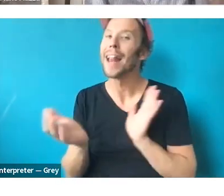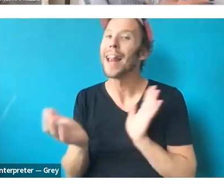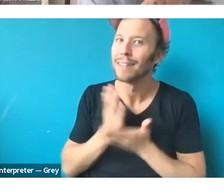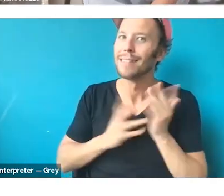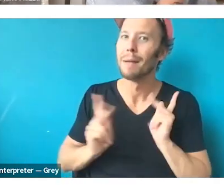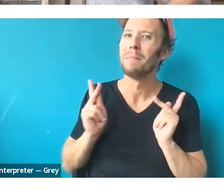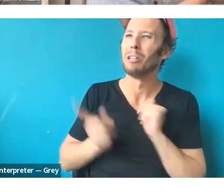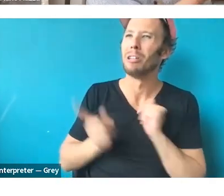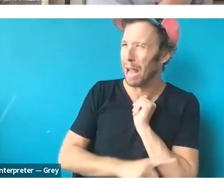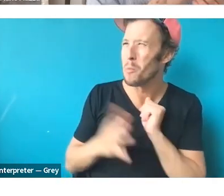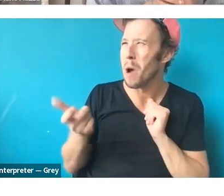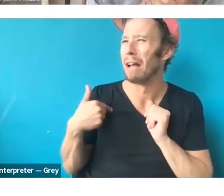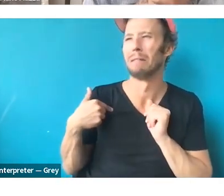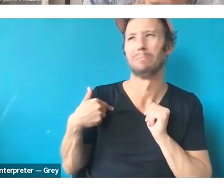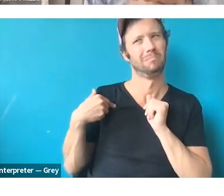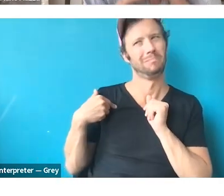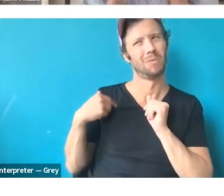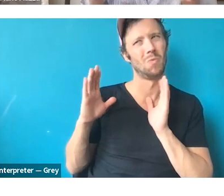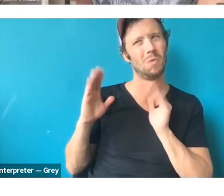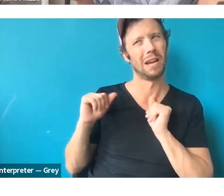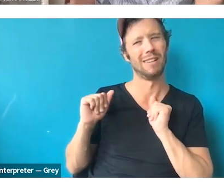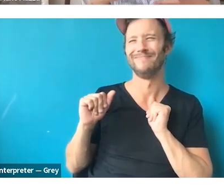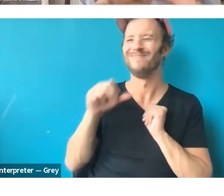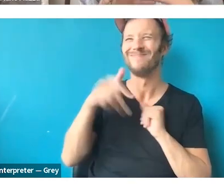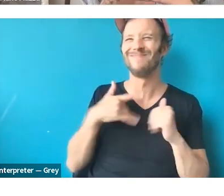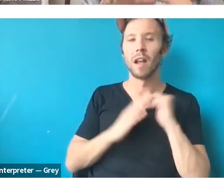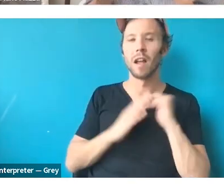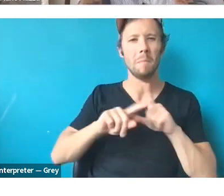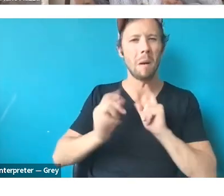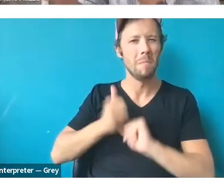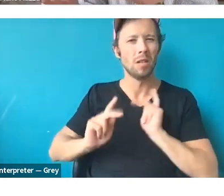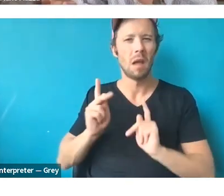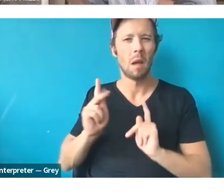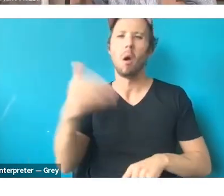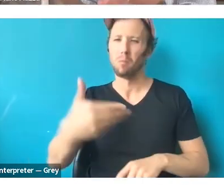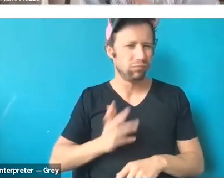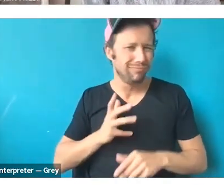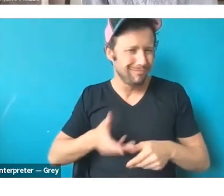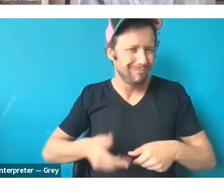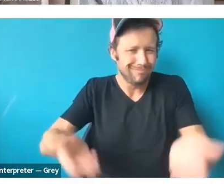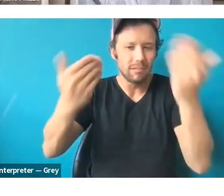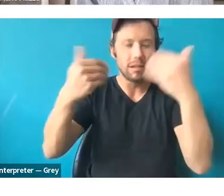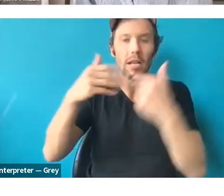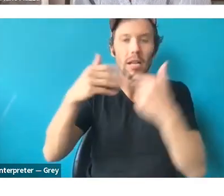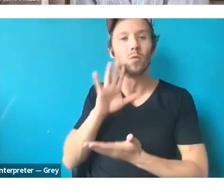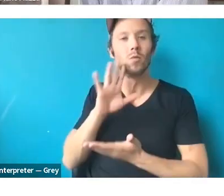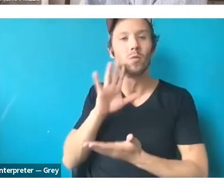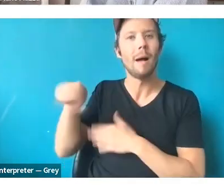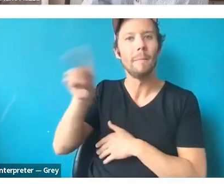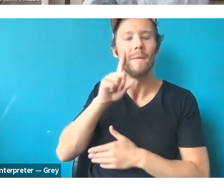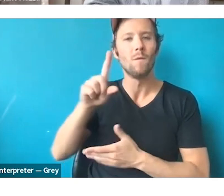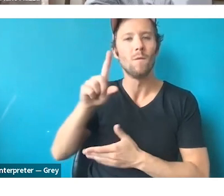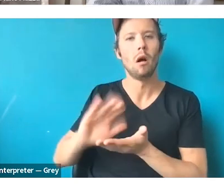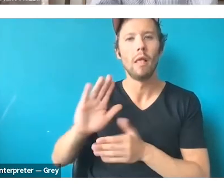doing with it, you show them a process shot, they're usually so excited because it also helps them too. So